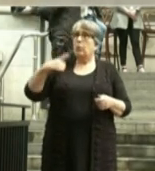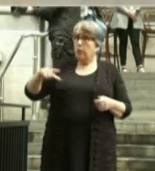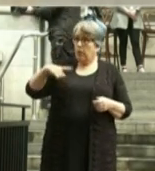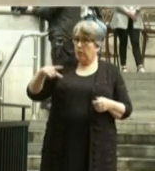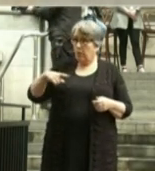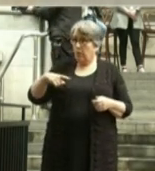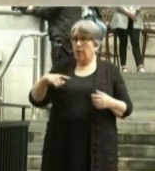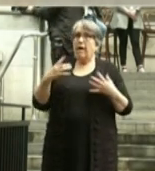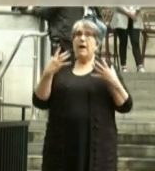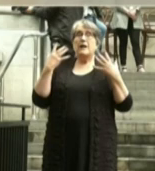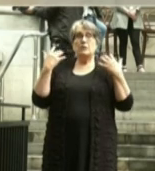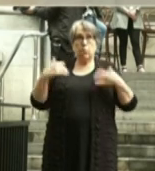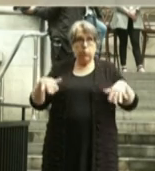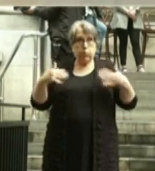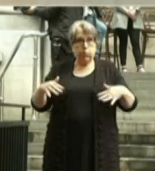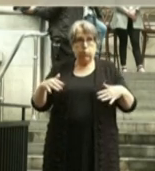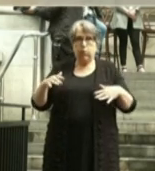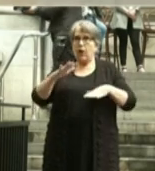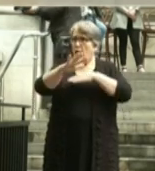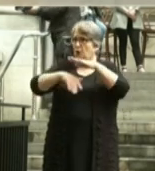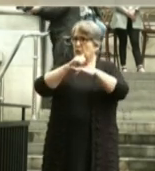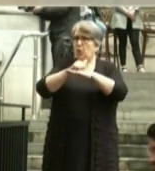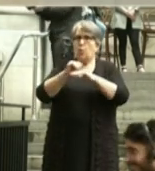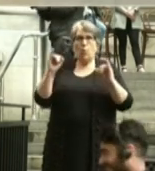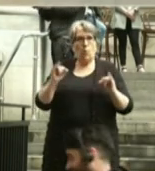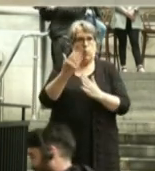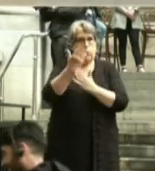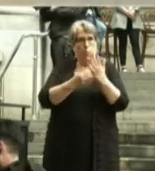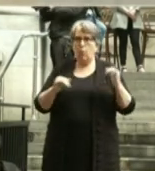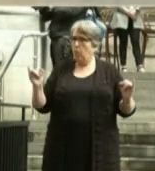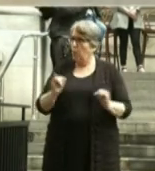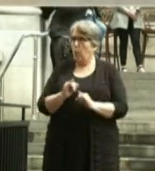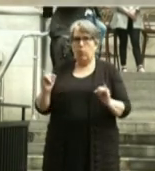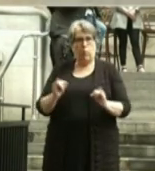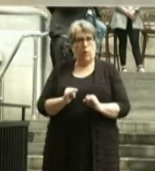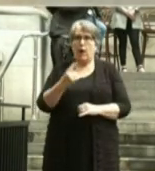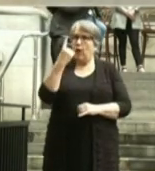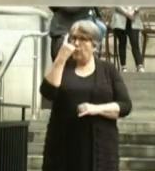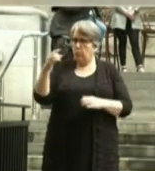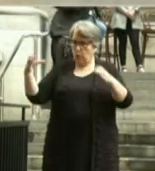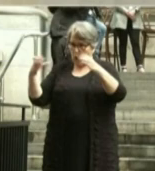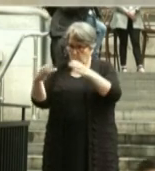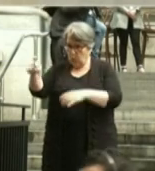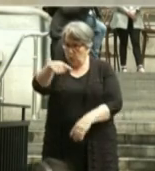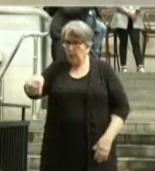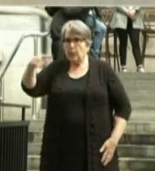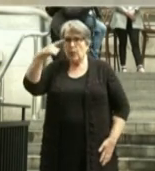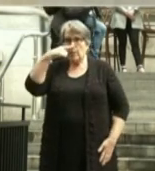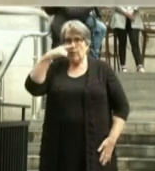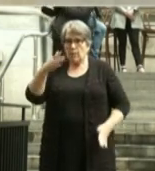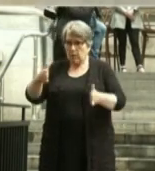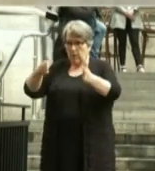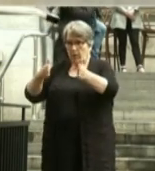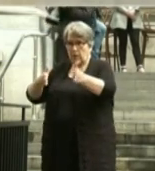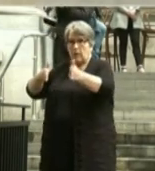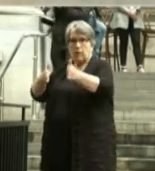Because it's an even more remarkable Australian tragedy that the one group of people that have been left